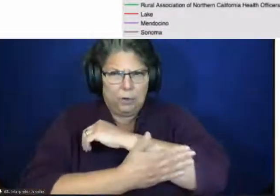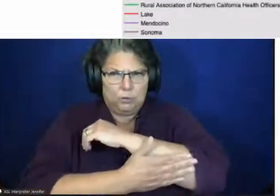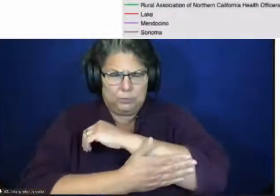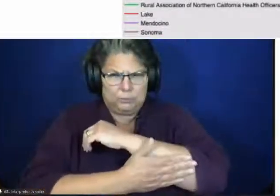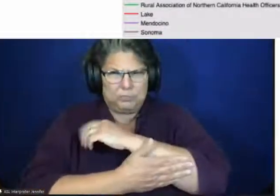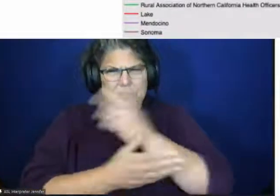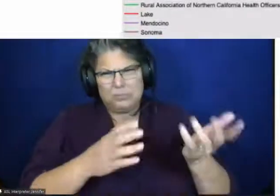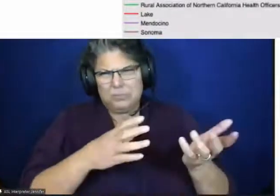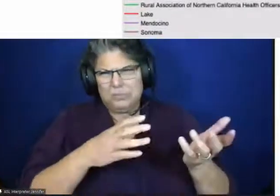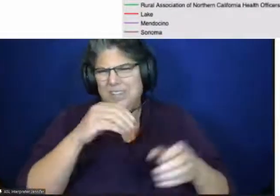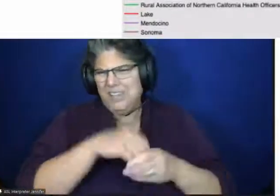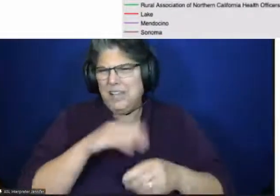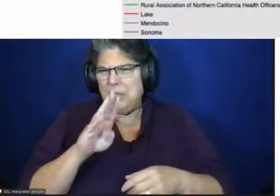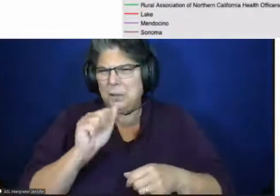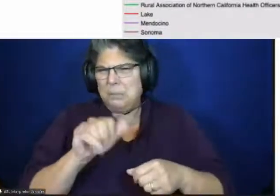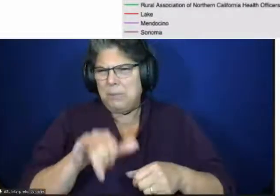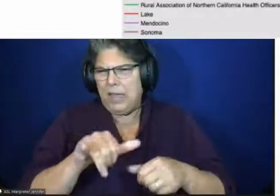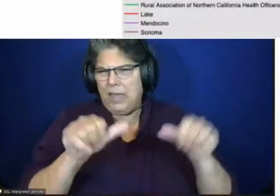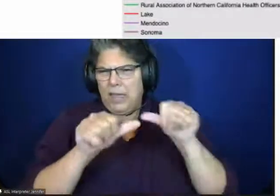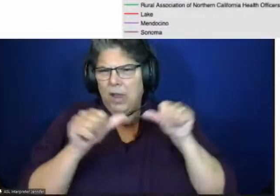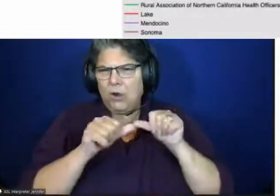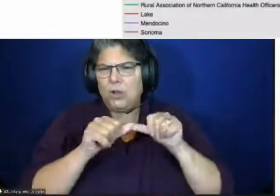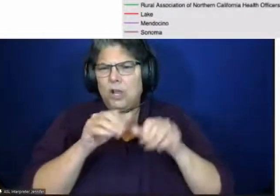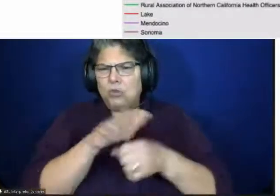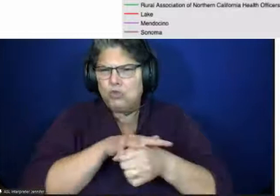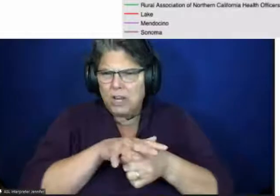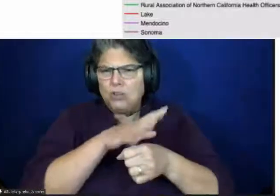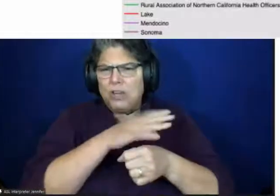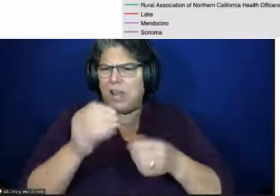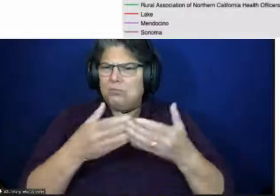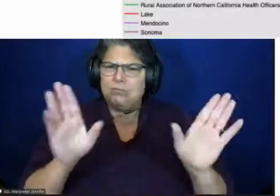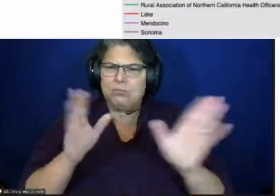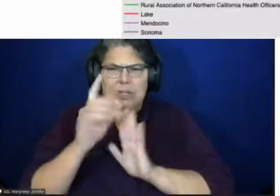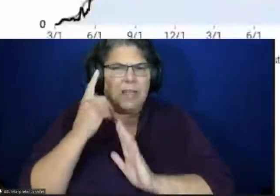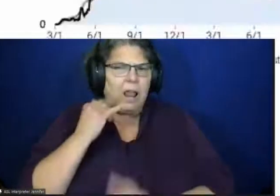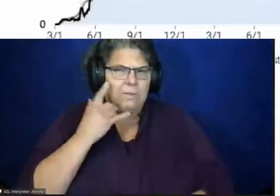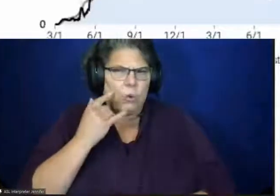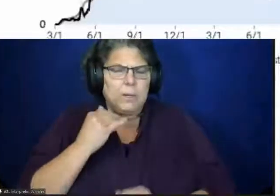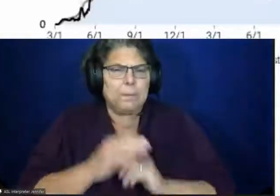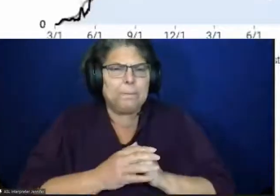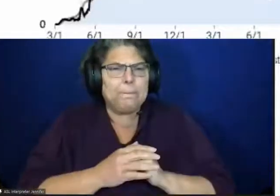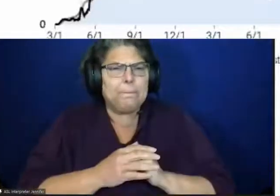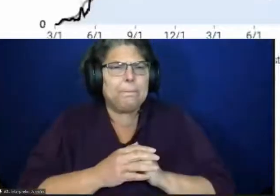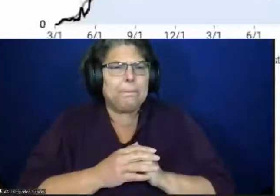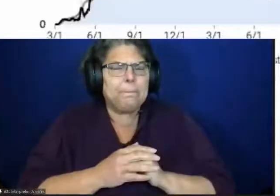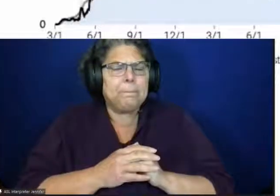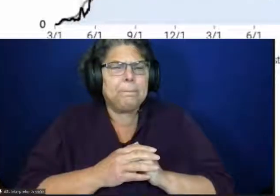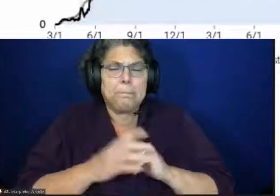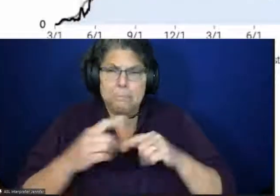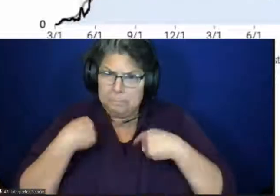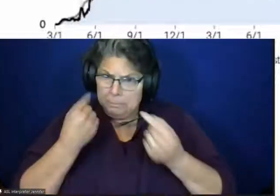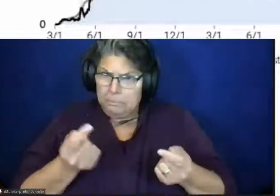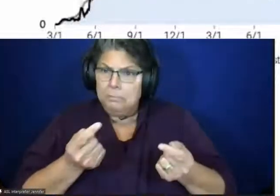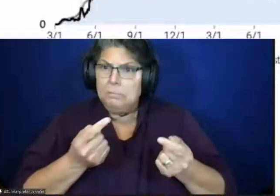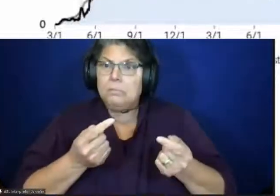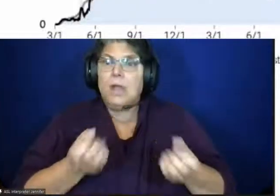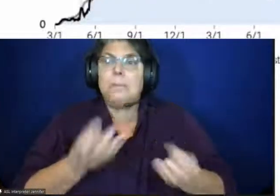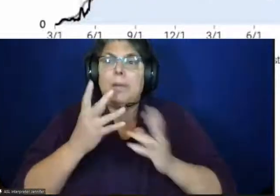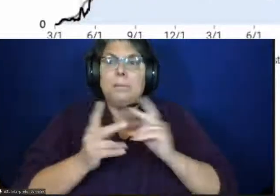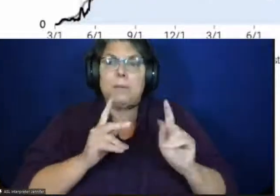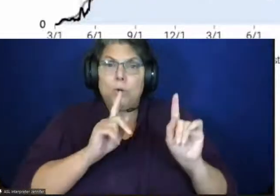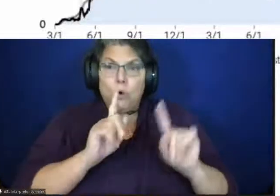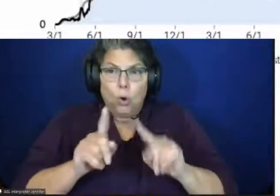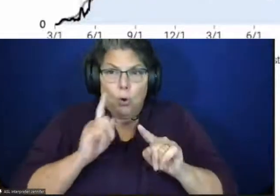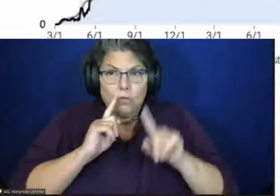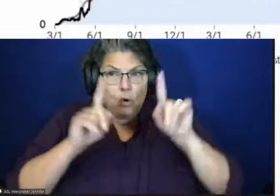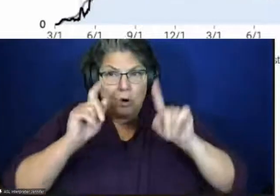Bay Area region, and California as a whole. Next slide, please. We've been doing well on testing, and